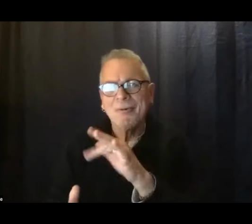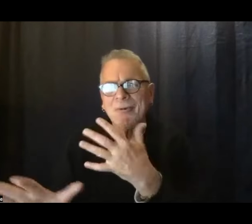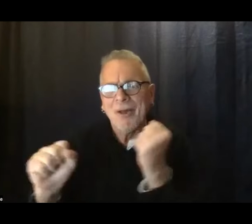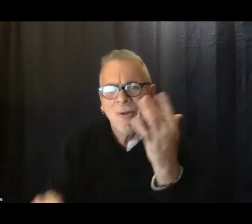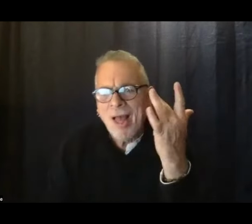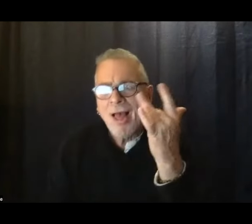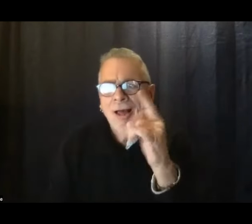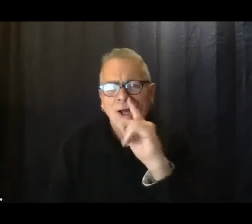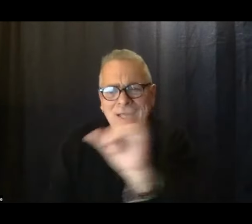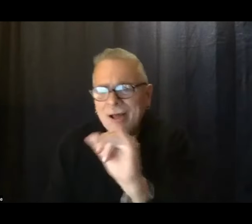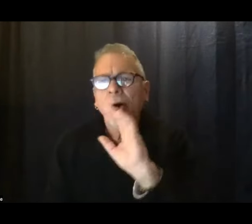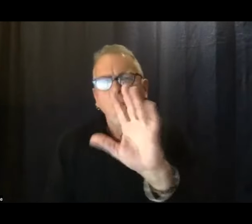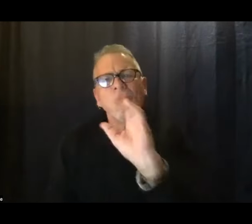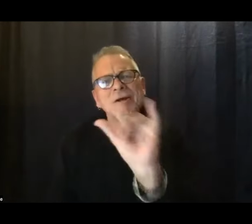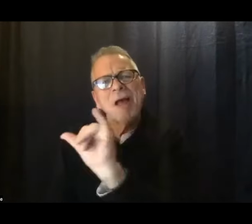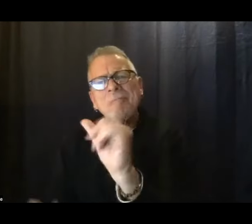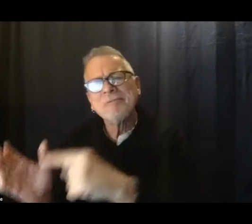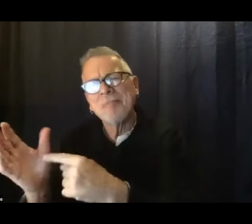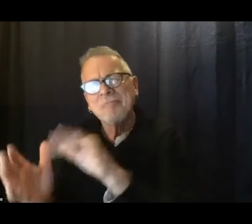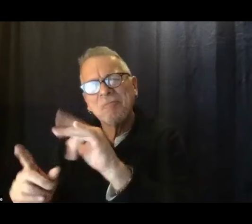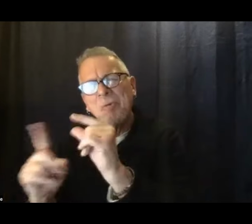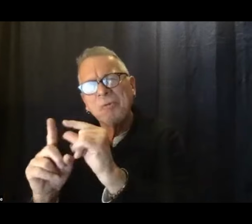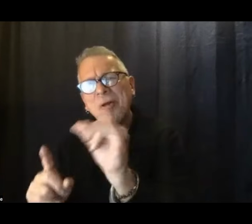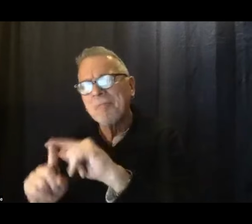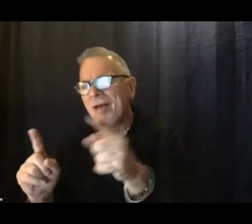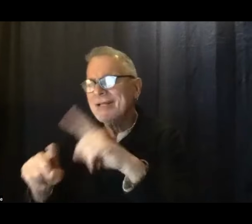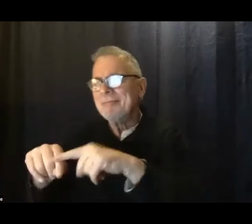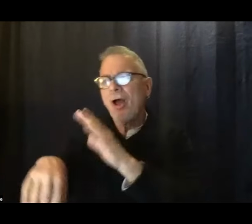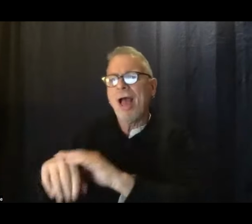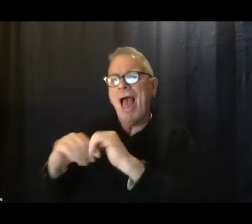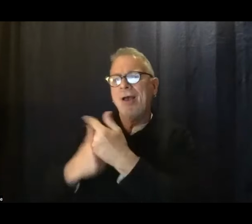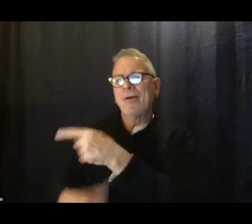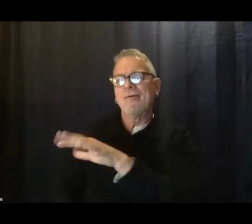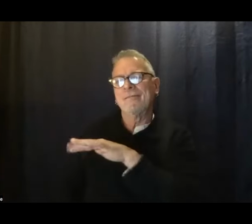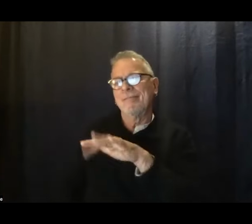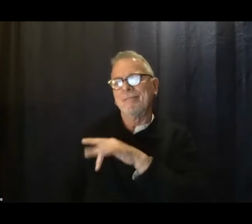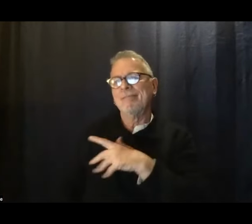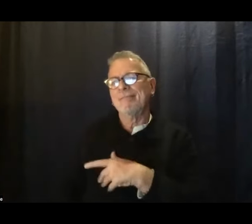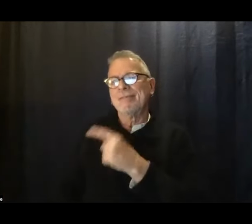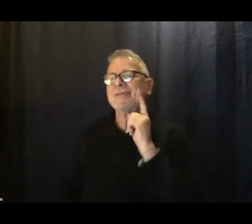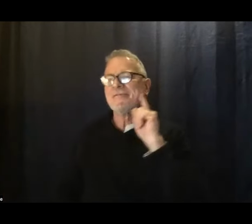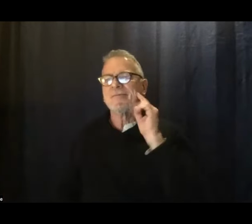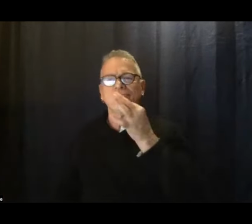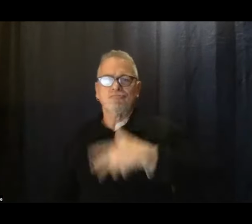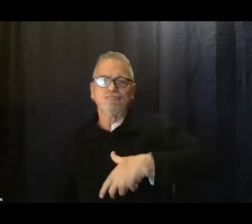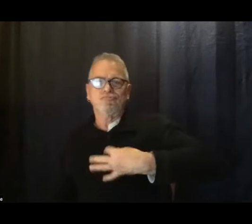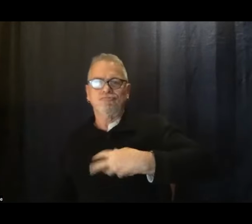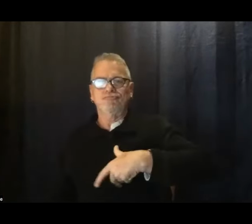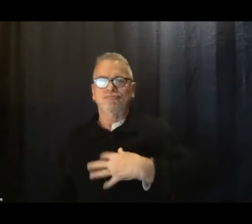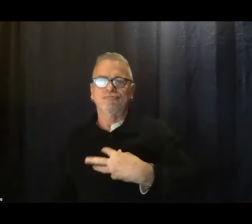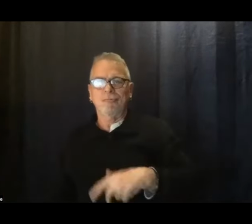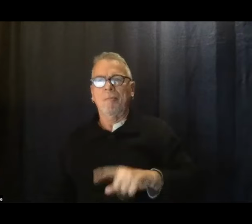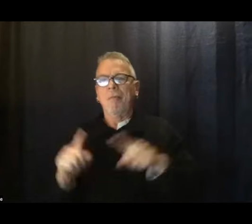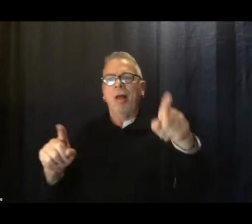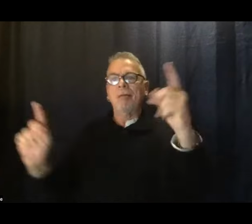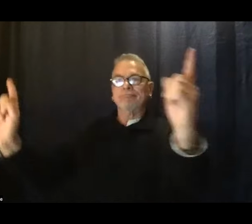So I hope that you can see the difference. Like it may look the same or similar, absolutely. I mean, it's the same word, but again, that production,